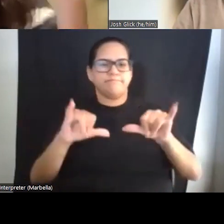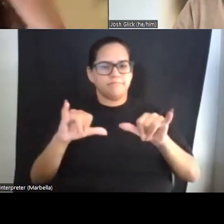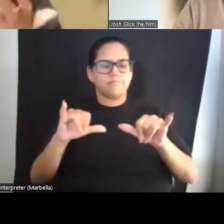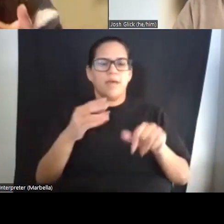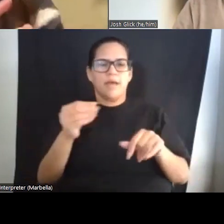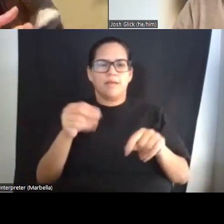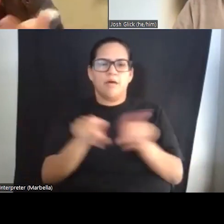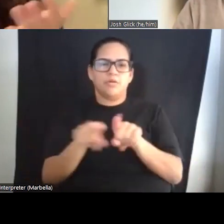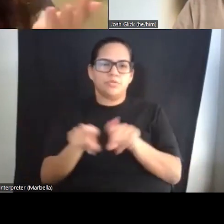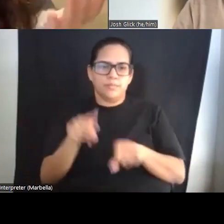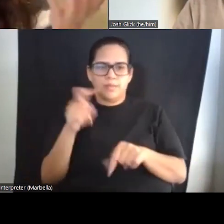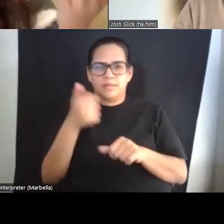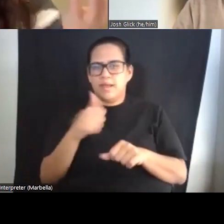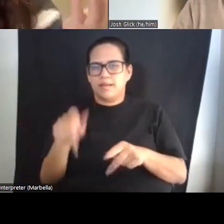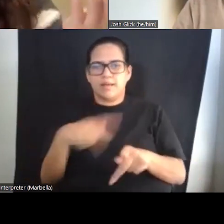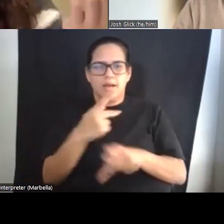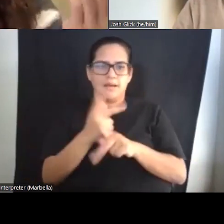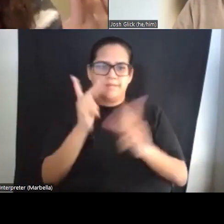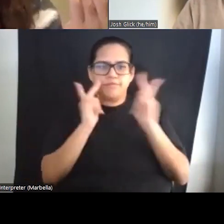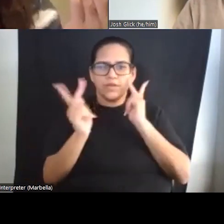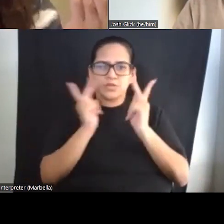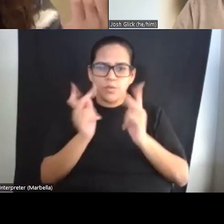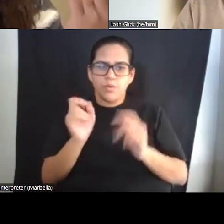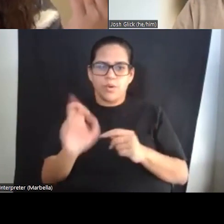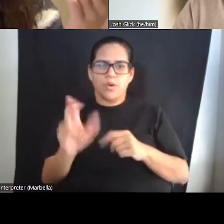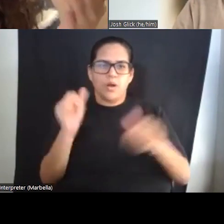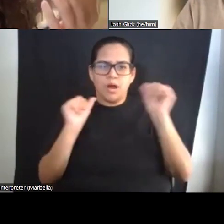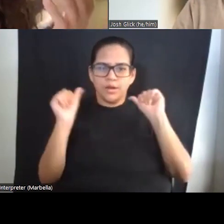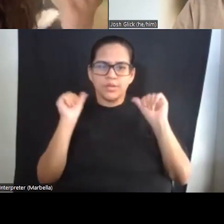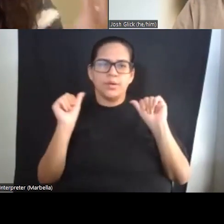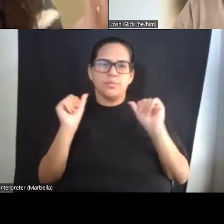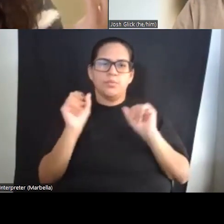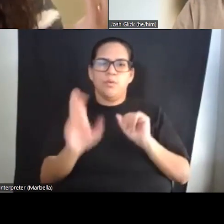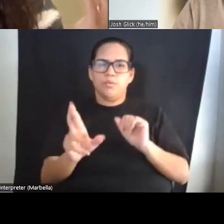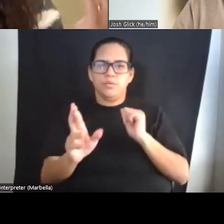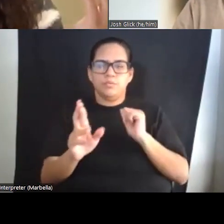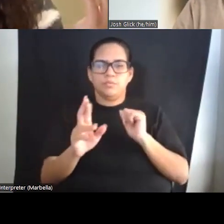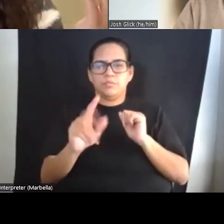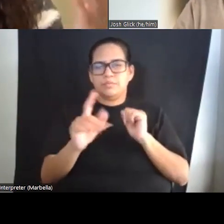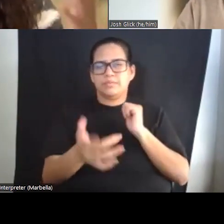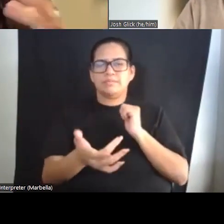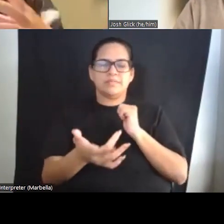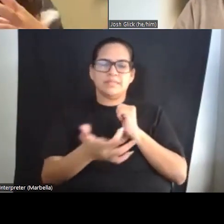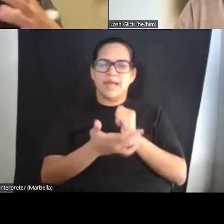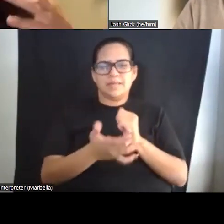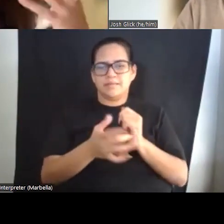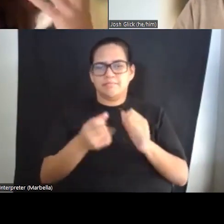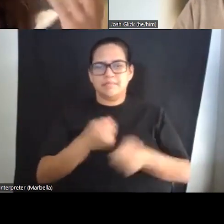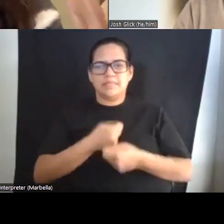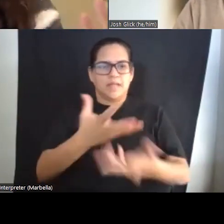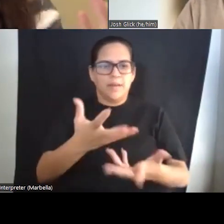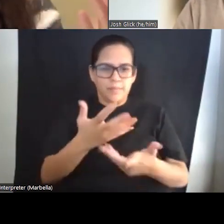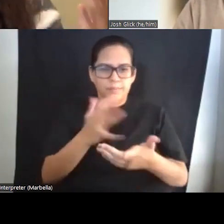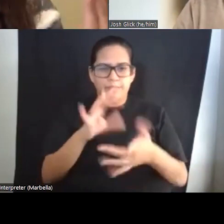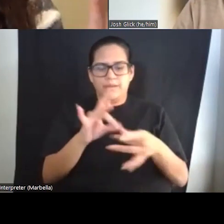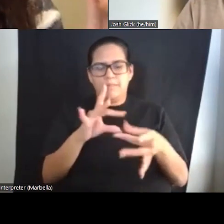because also any kind of visual or audio or text disclaimer mentioning that a